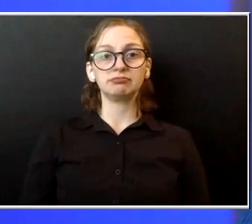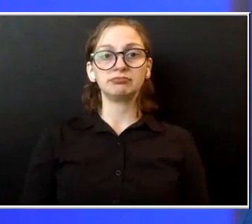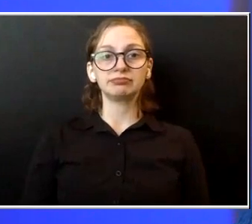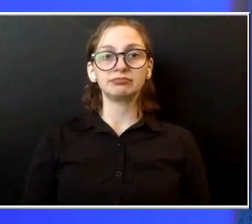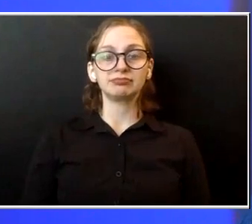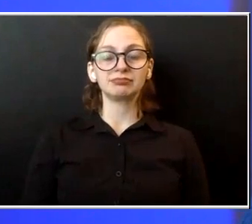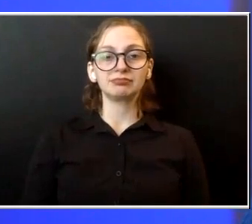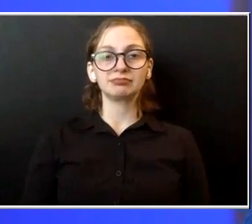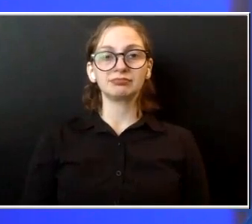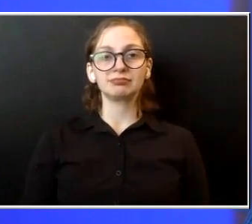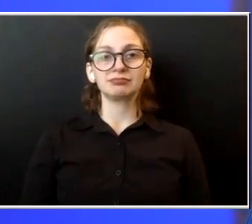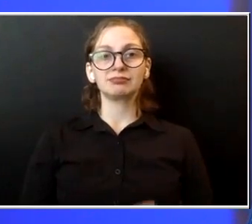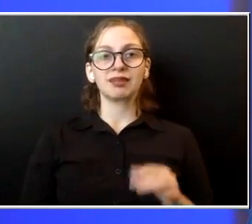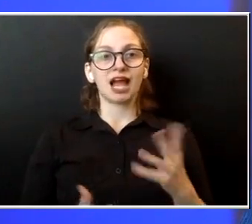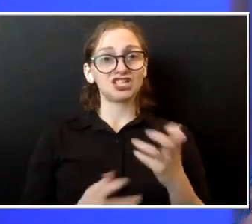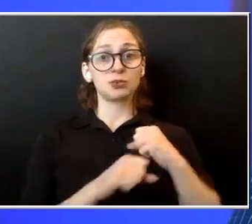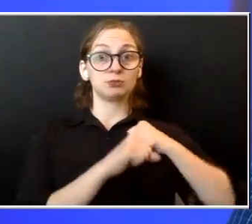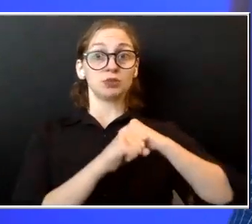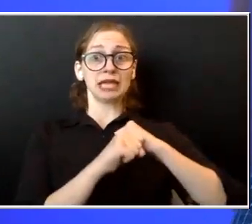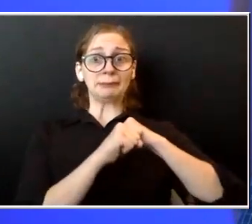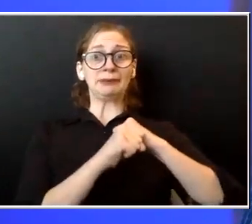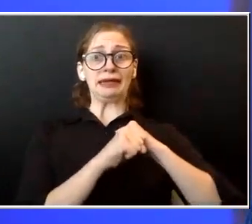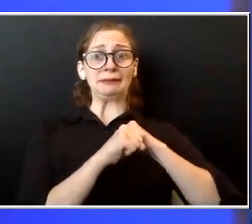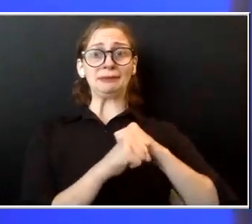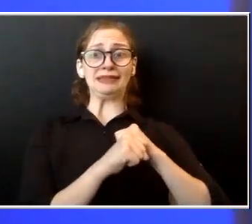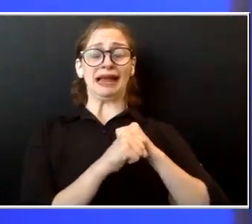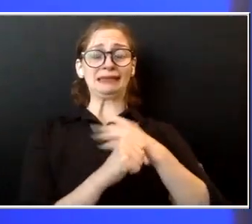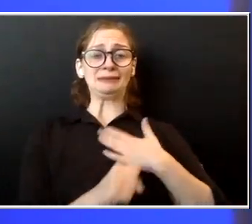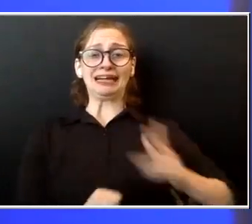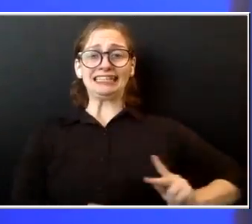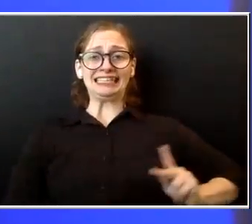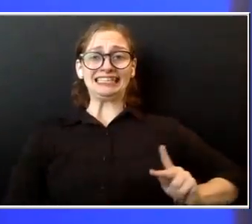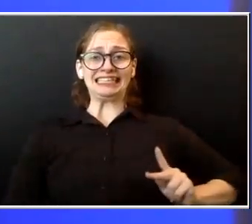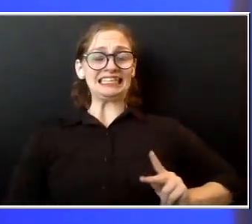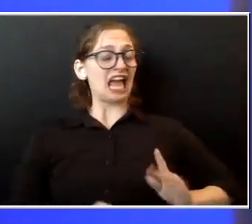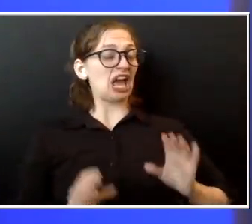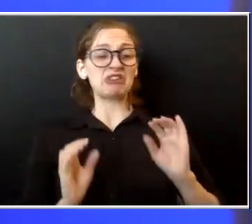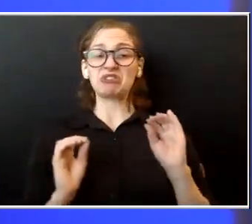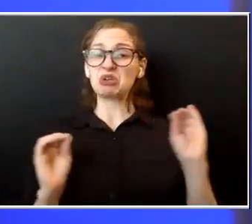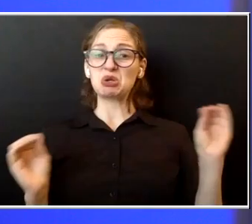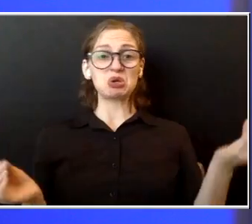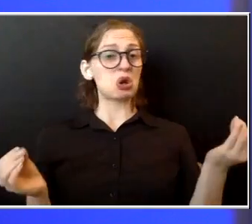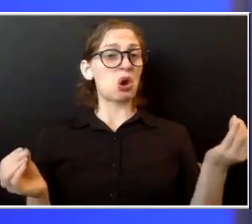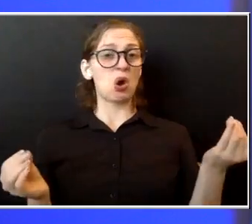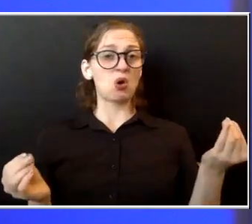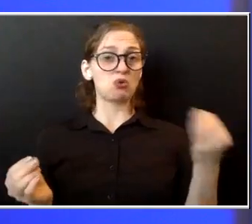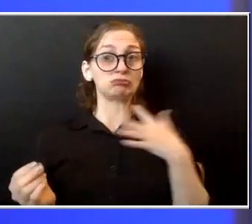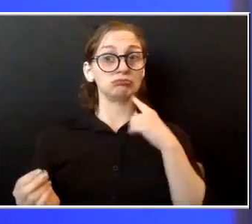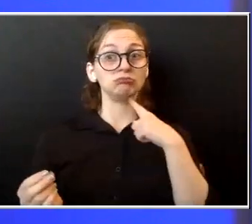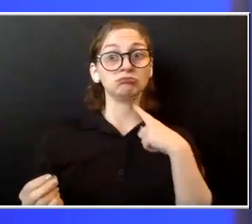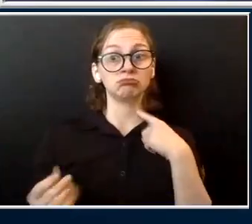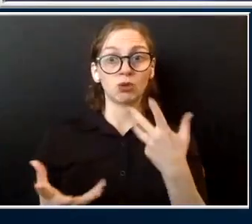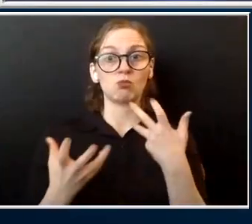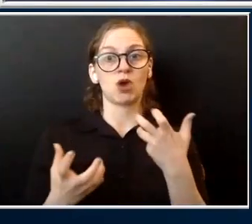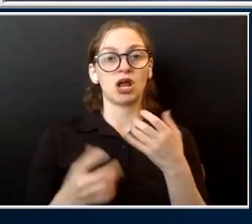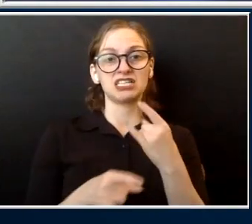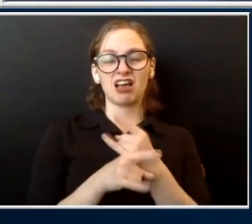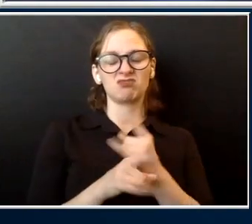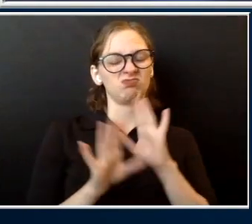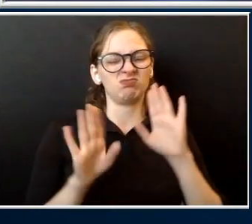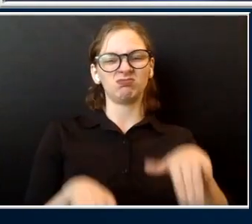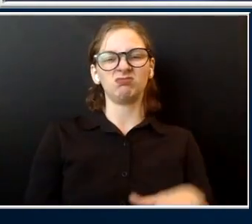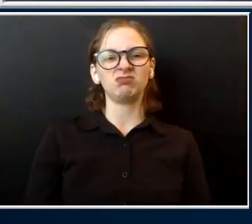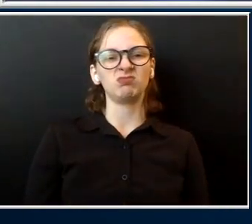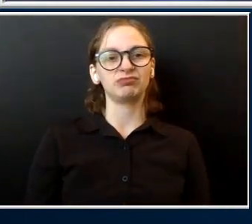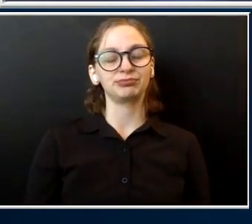protect. I Right. don't have any inclination to have alcohol anyway, so I'm good on that. Alexis, let's just check to